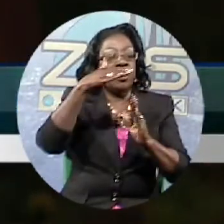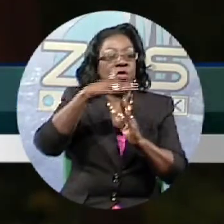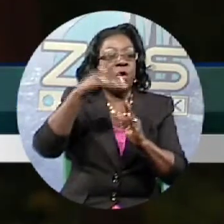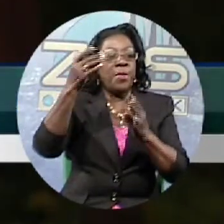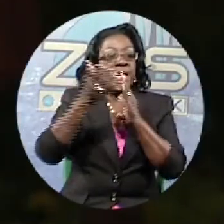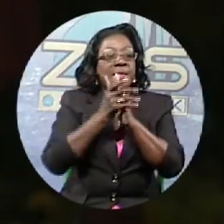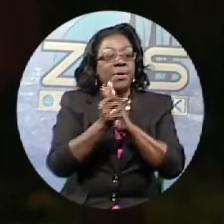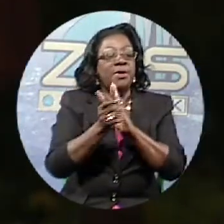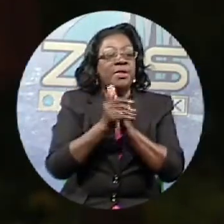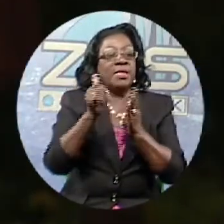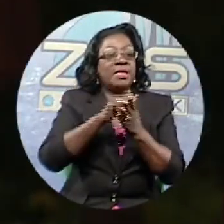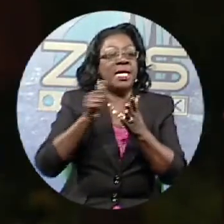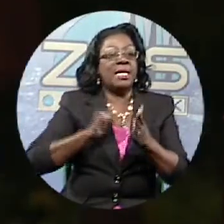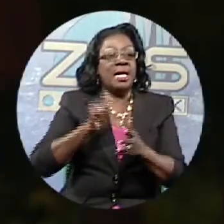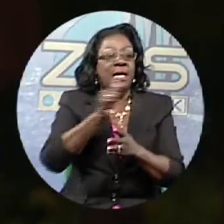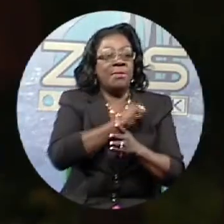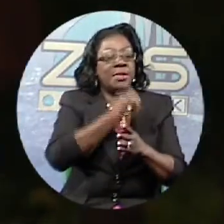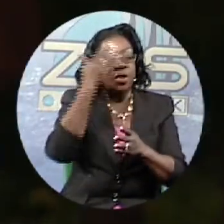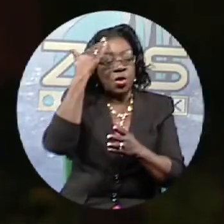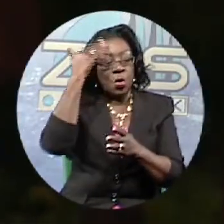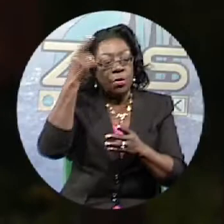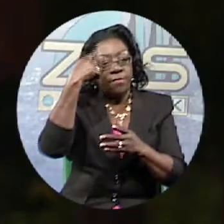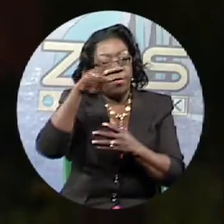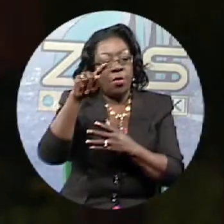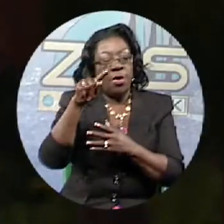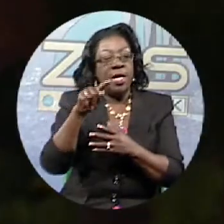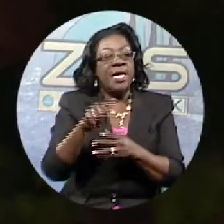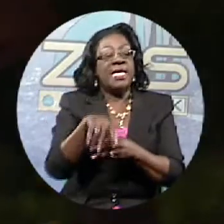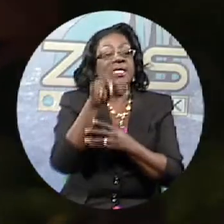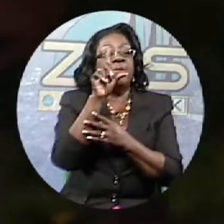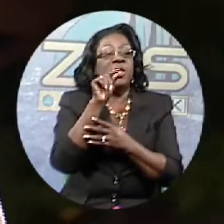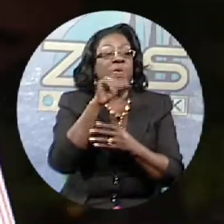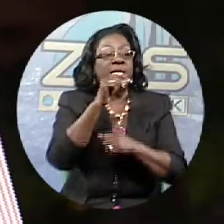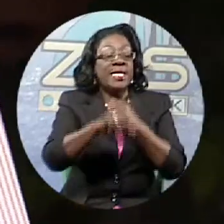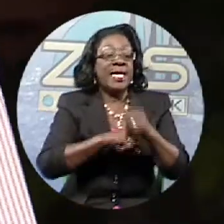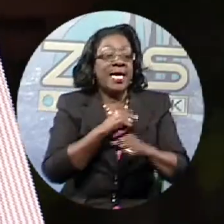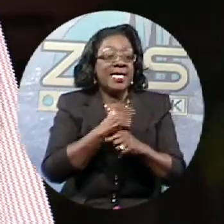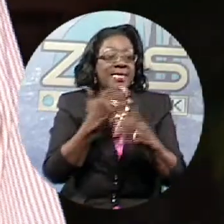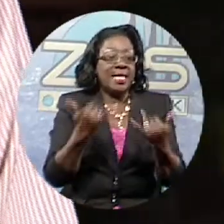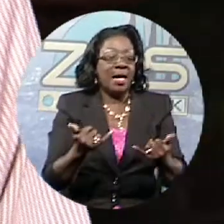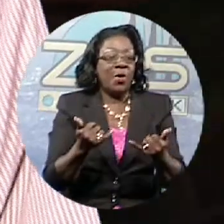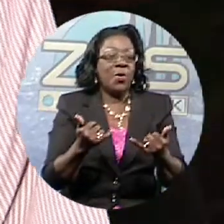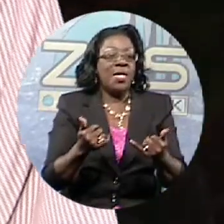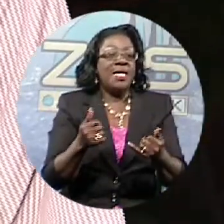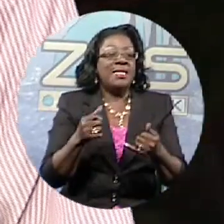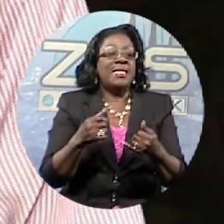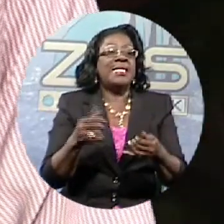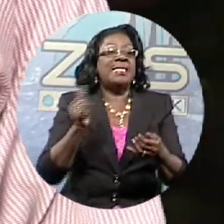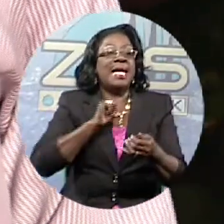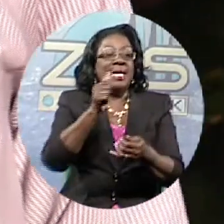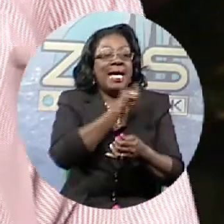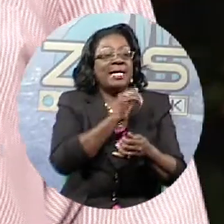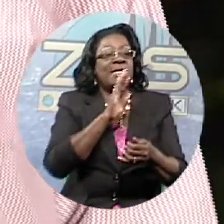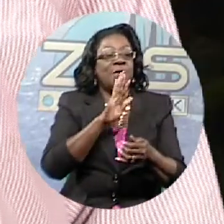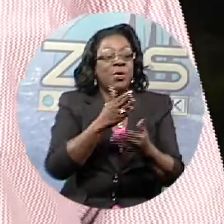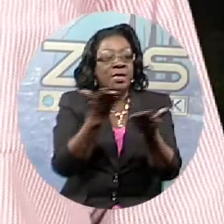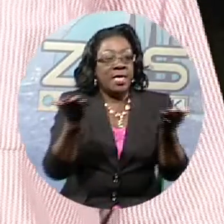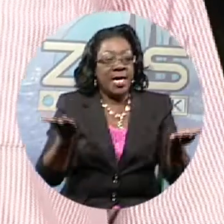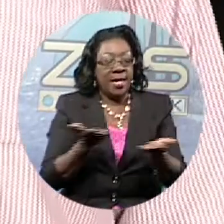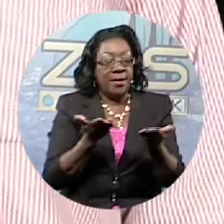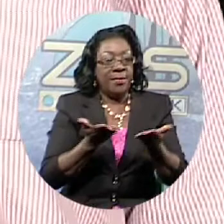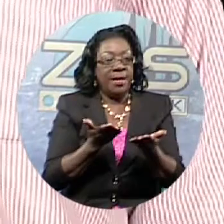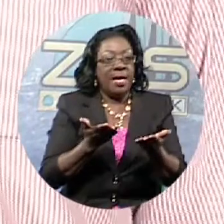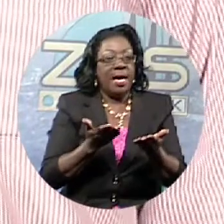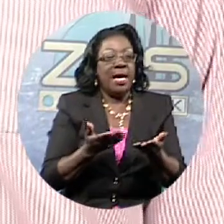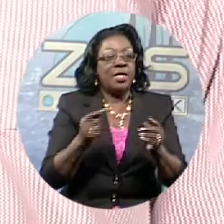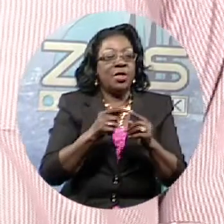experiences that Atlantis has come to be known for. It's been 20 years now since those appearances introduced Atlantis to the Bahamas